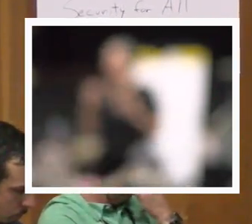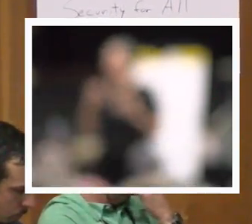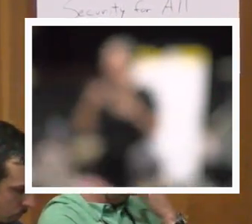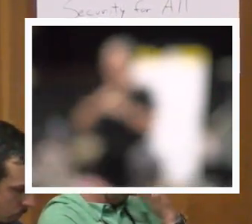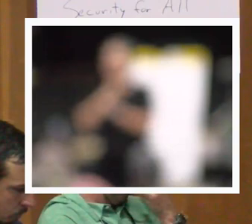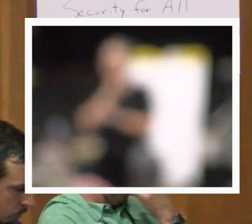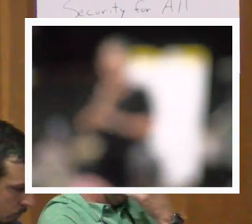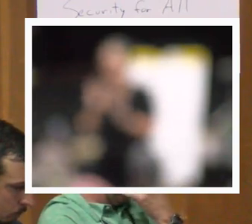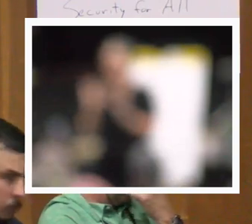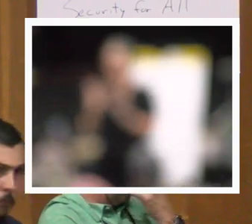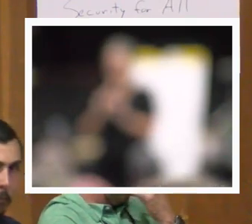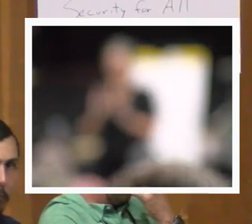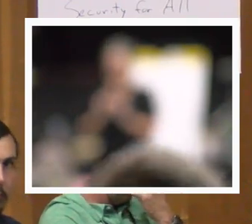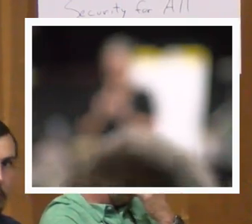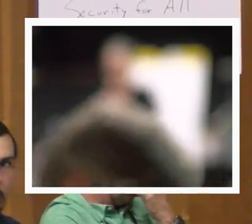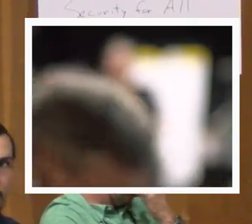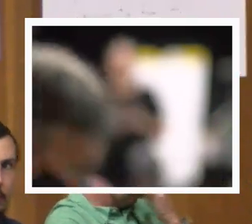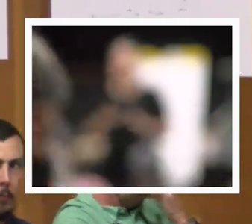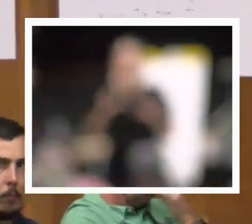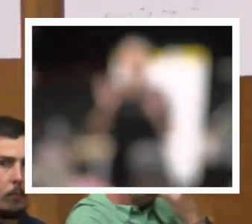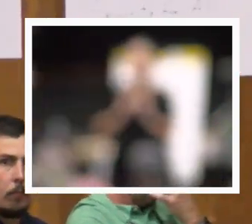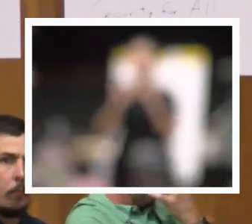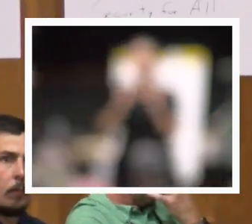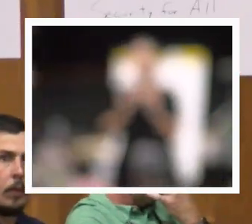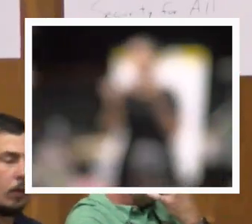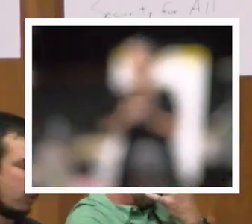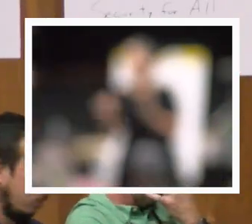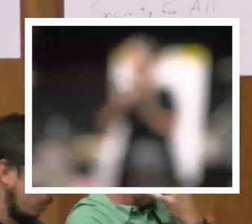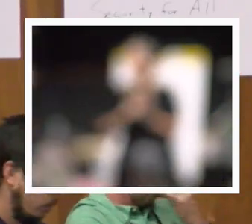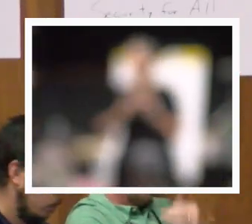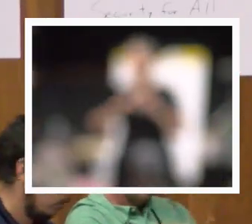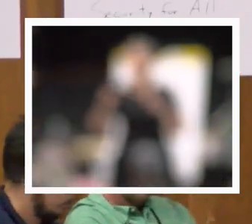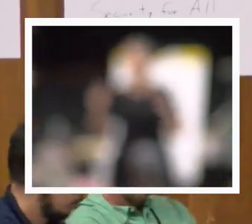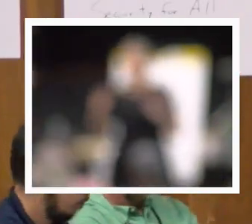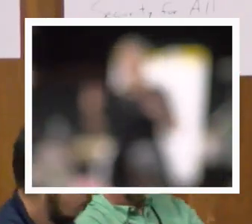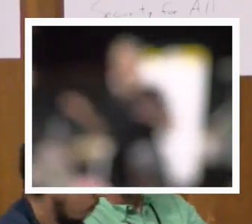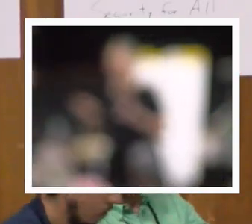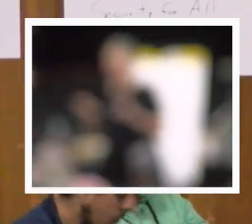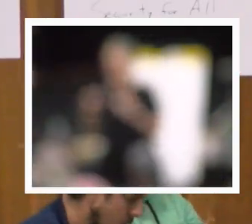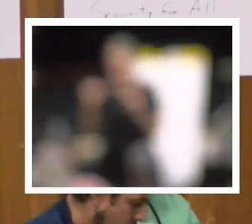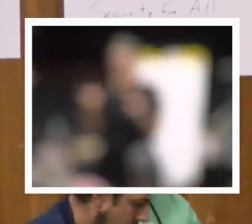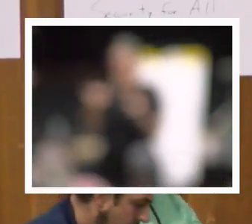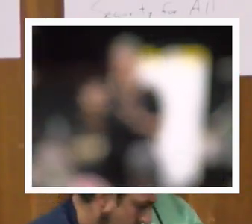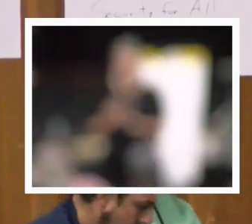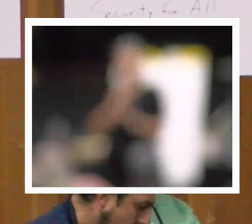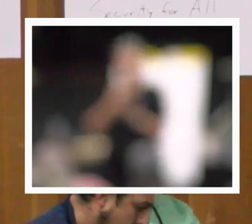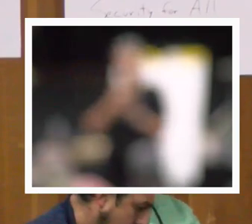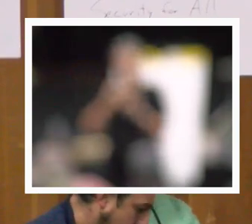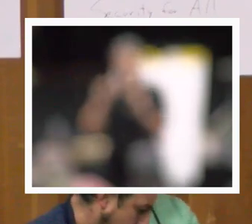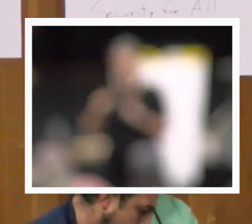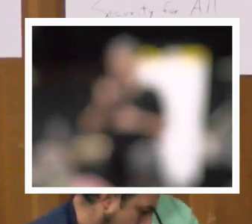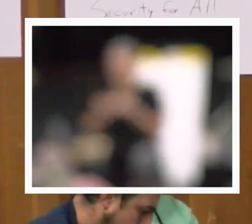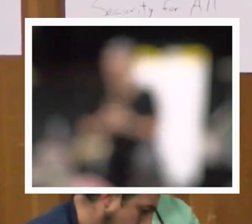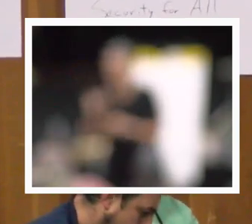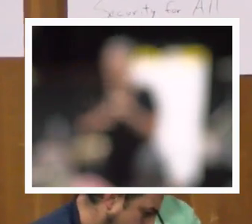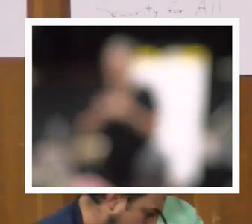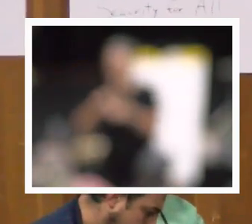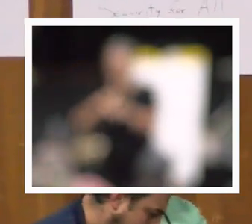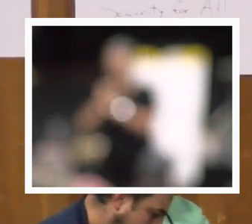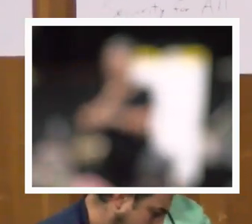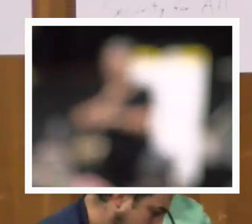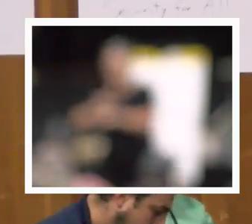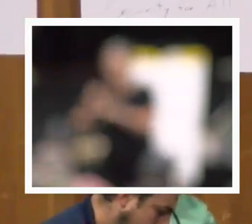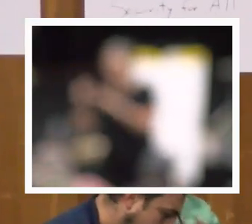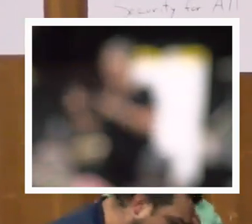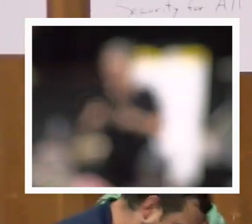thing you want to do is get together and not build action from it. So tonight's the night to gear up, to line up, to build some work towards